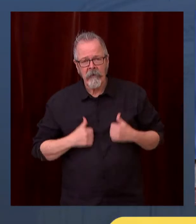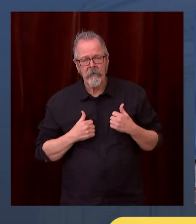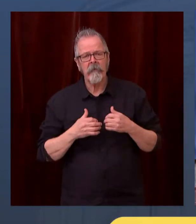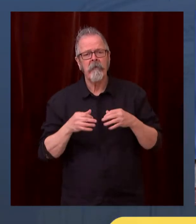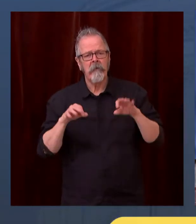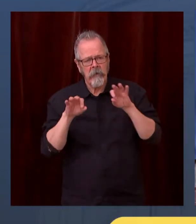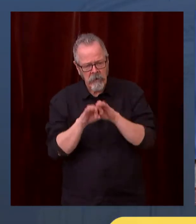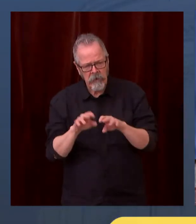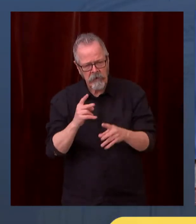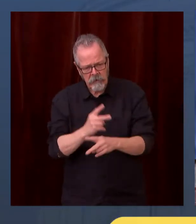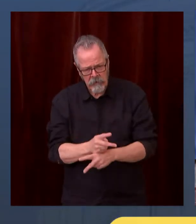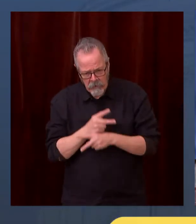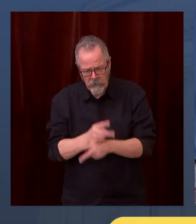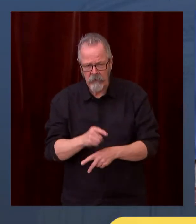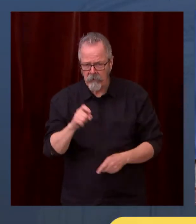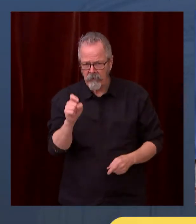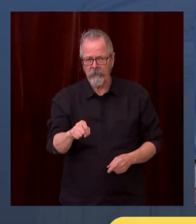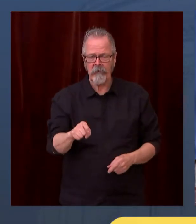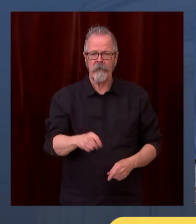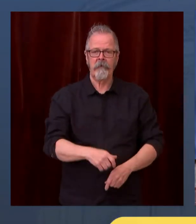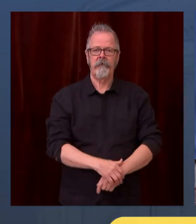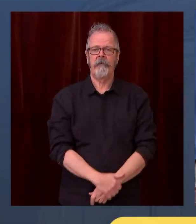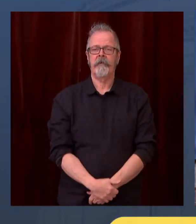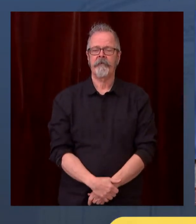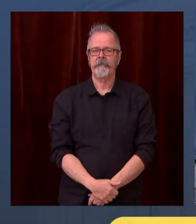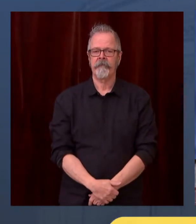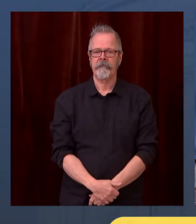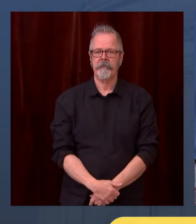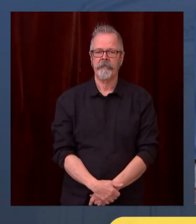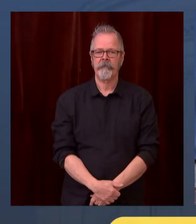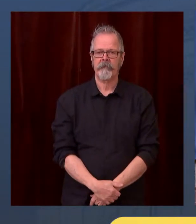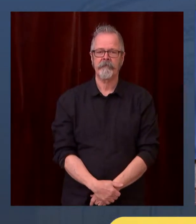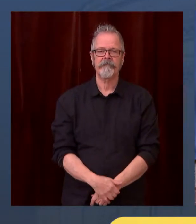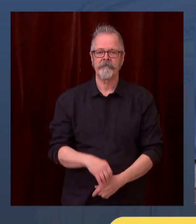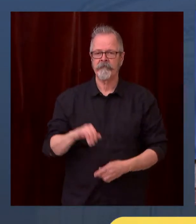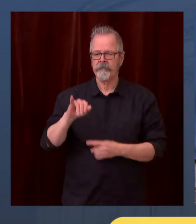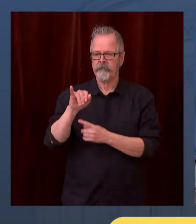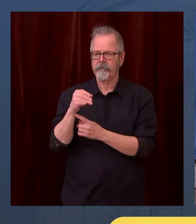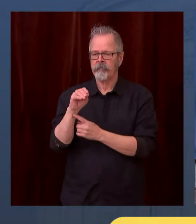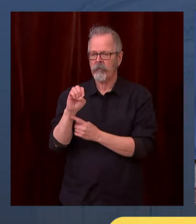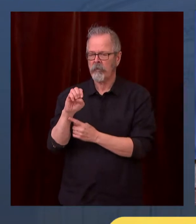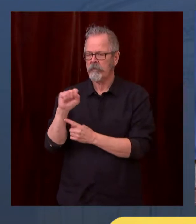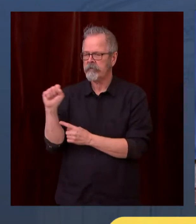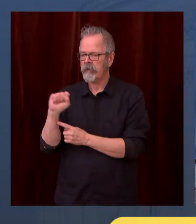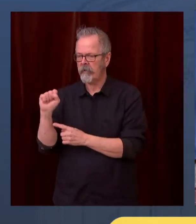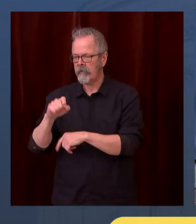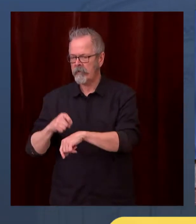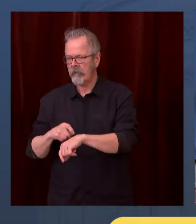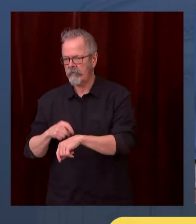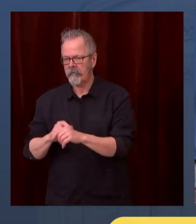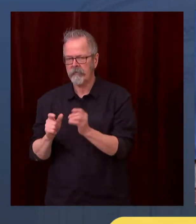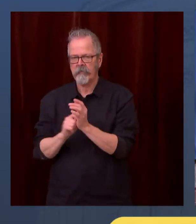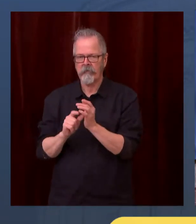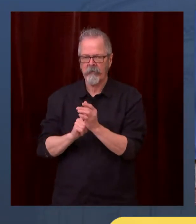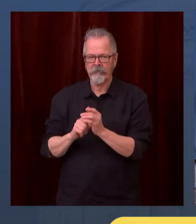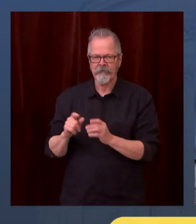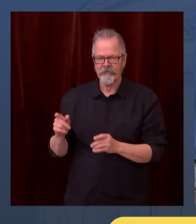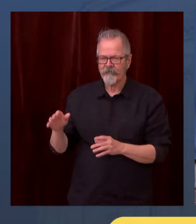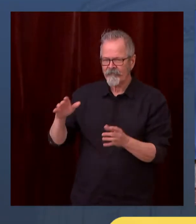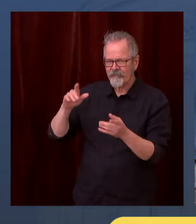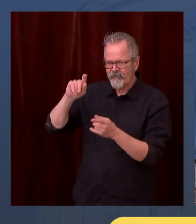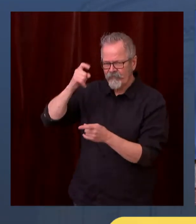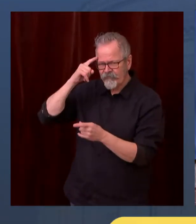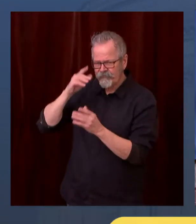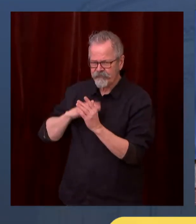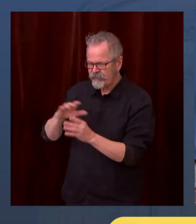necessary. Next question comes from Joe with the Seattle Times. If I may, too, excuse me, Joe, excuse me, I just thought